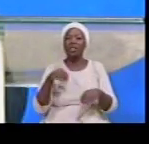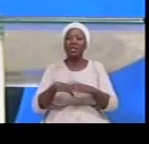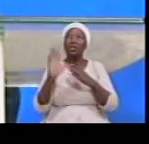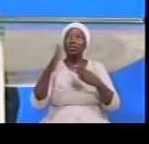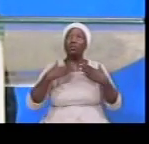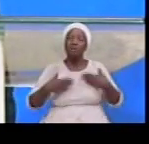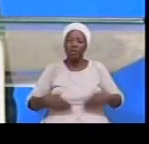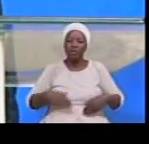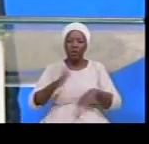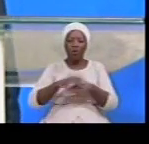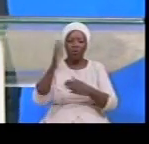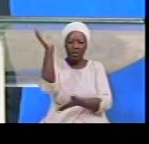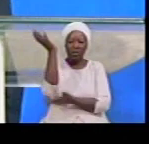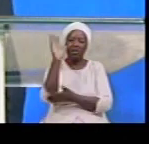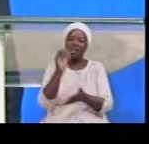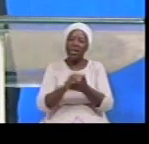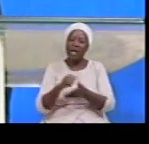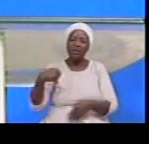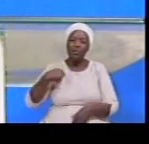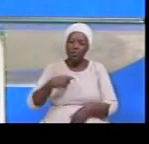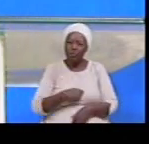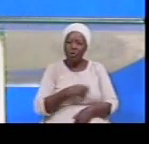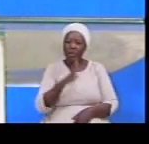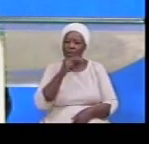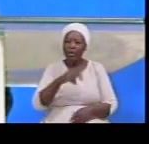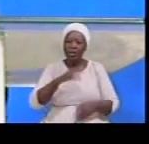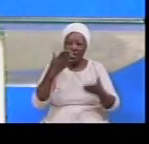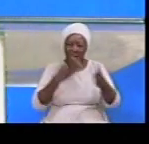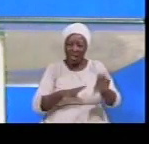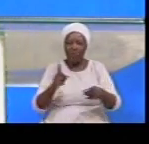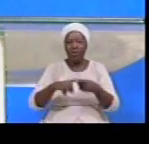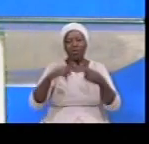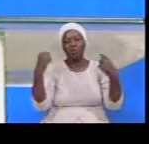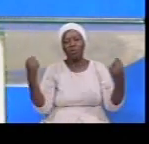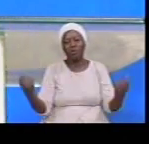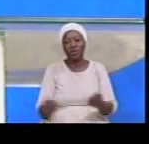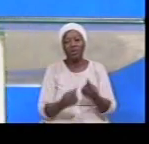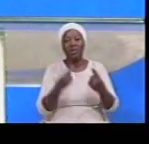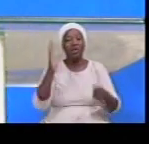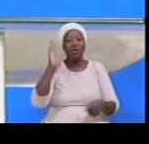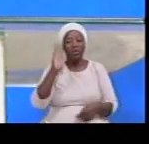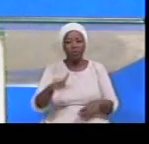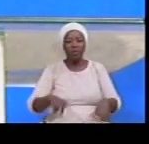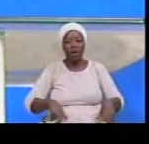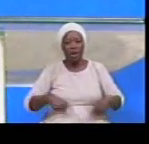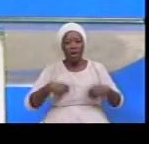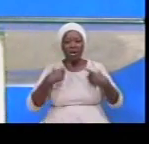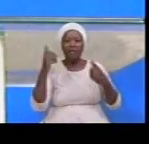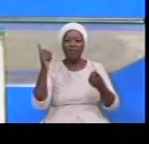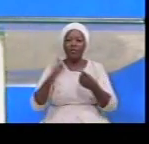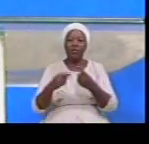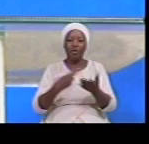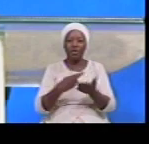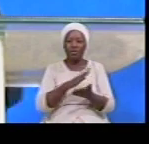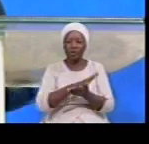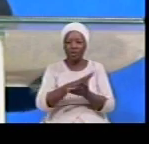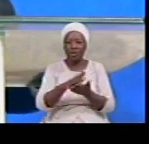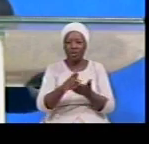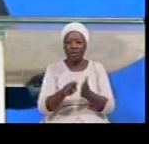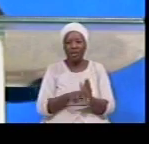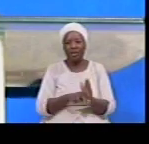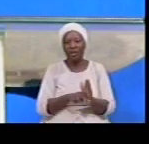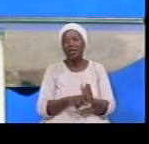we, being dead to sins, should live unto righteousness.